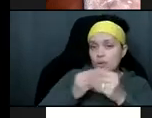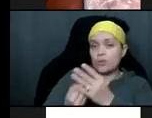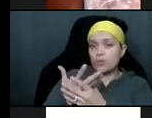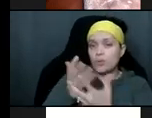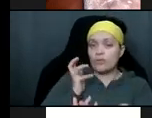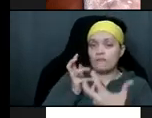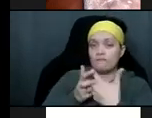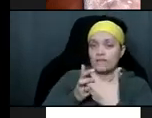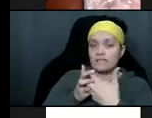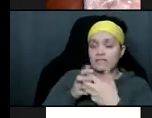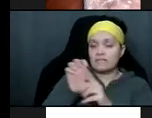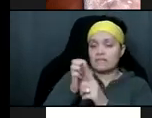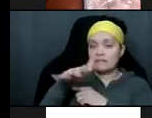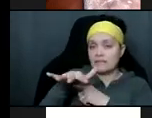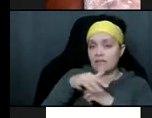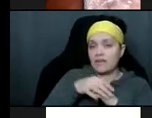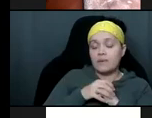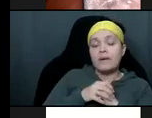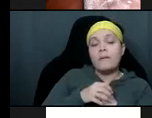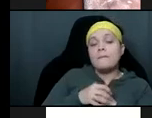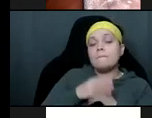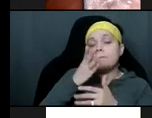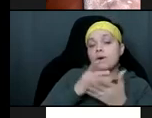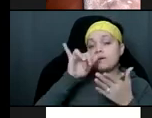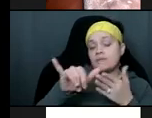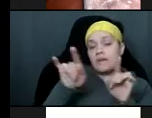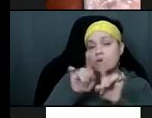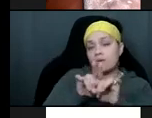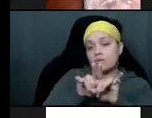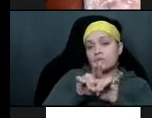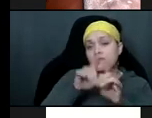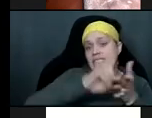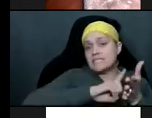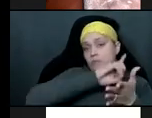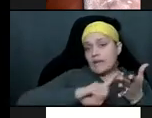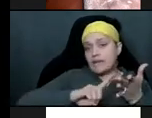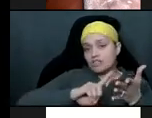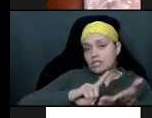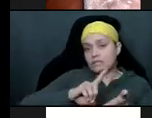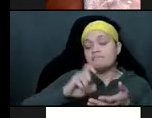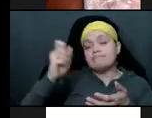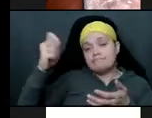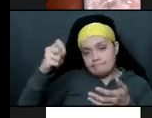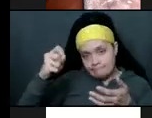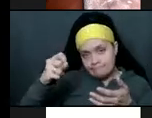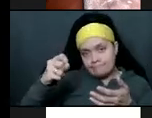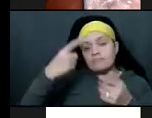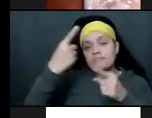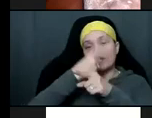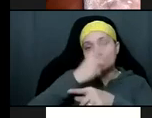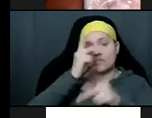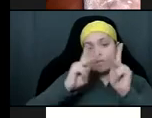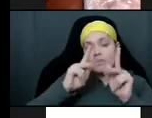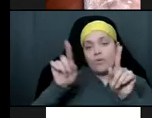environment. Partly, I would say there's discrimination. Yes, the original peoples do